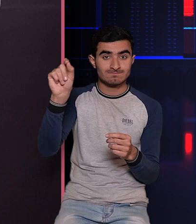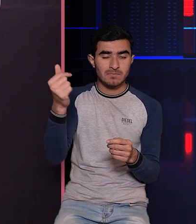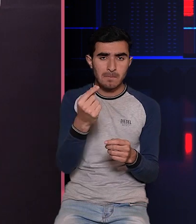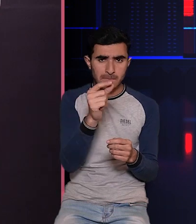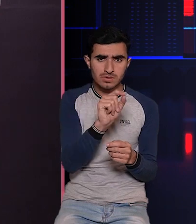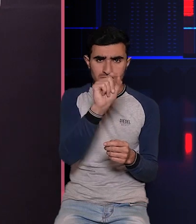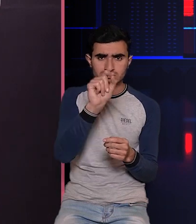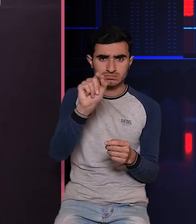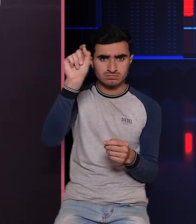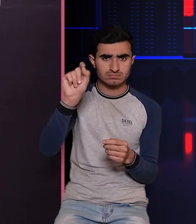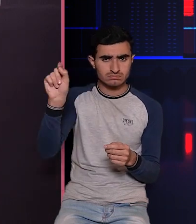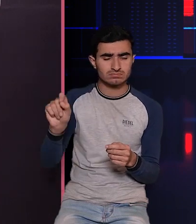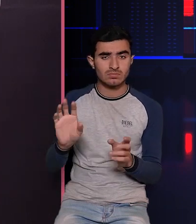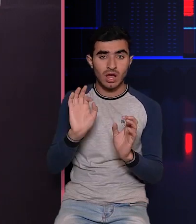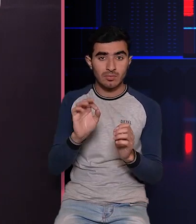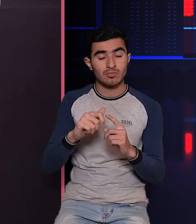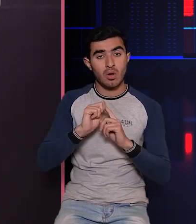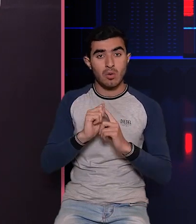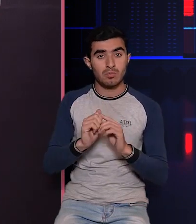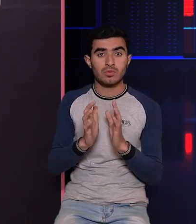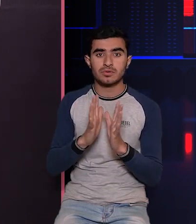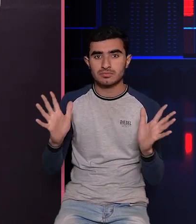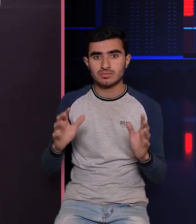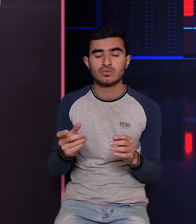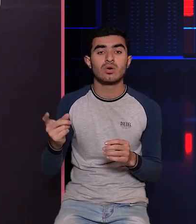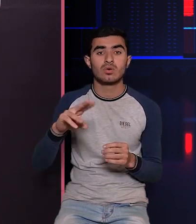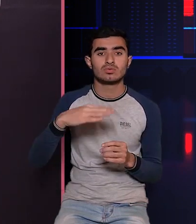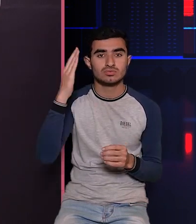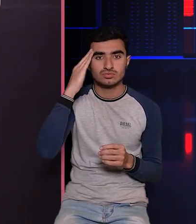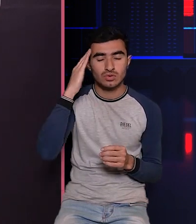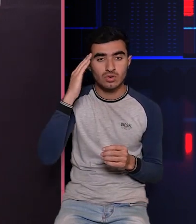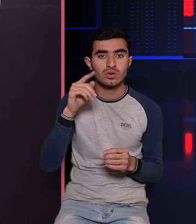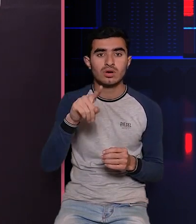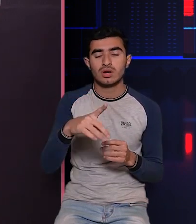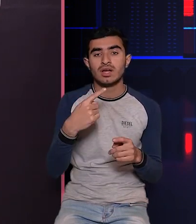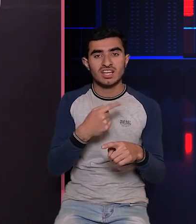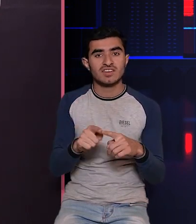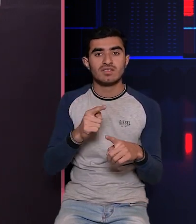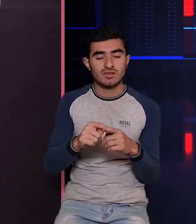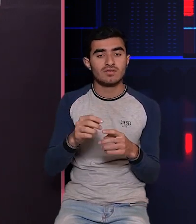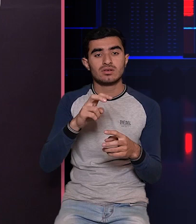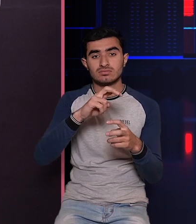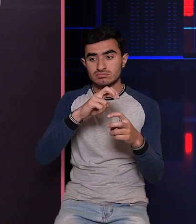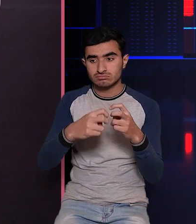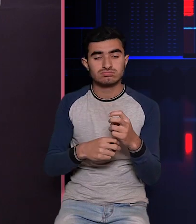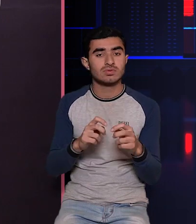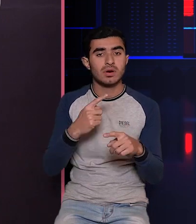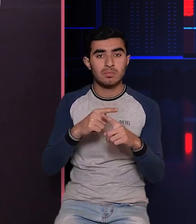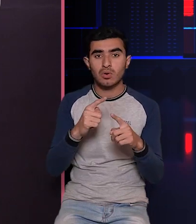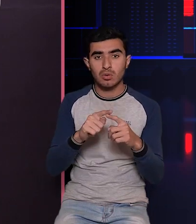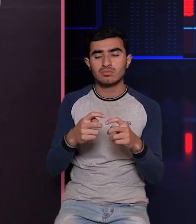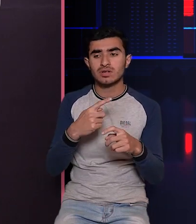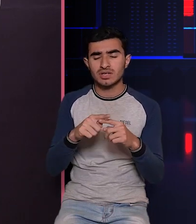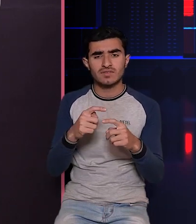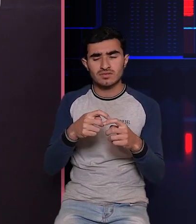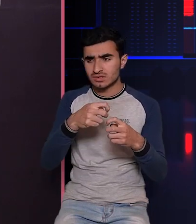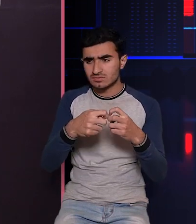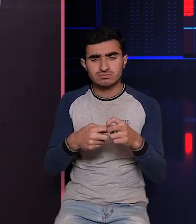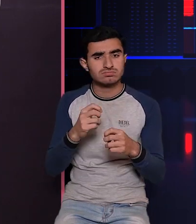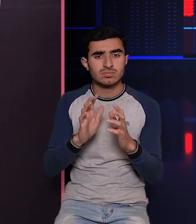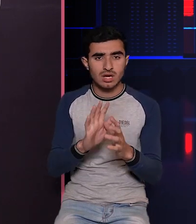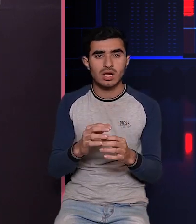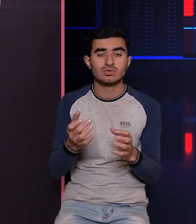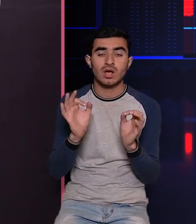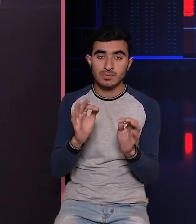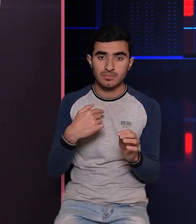and of course the traditional forms of content making is challenged. So then what's the response to that? So we're doing